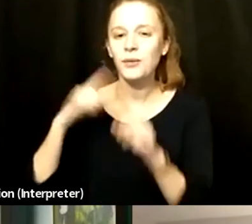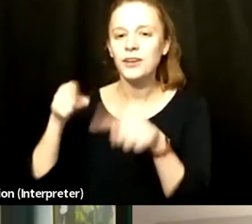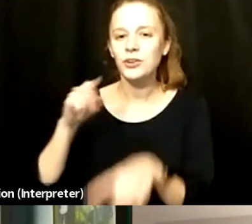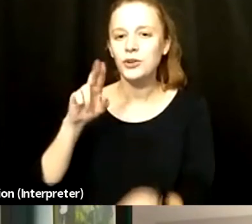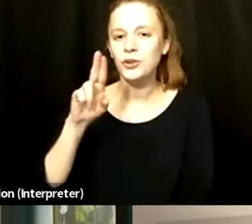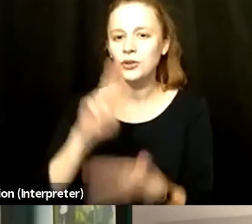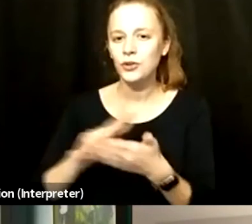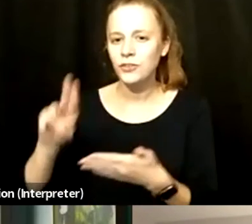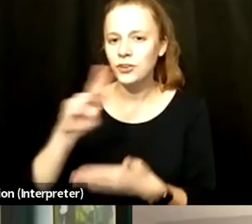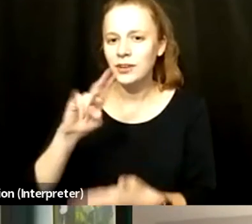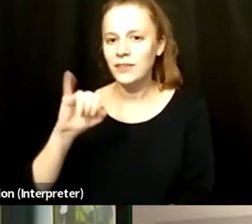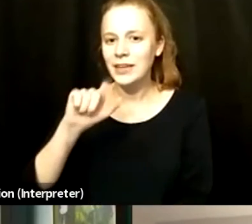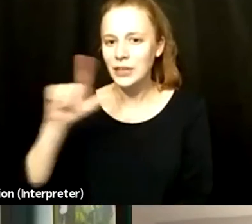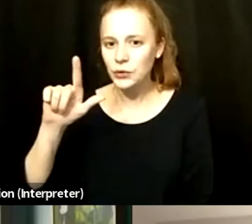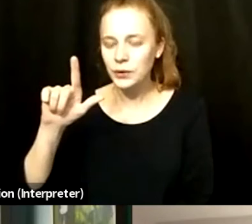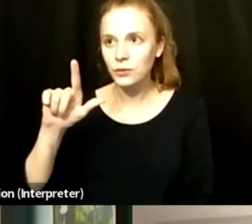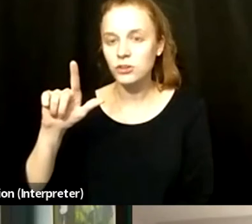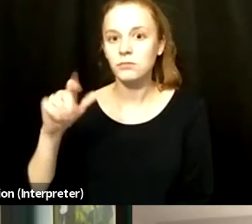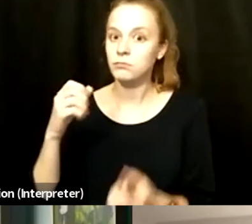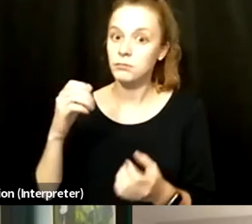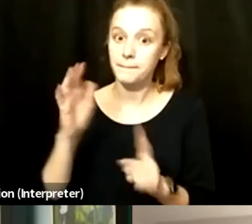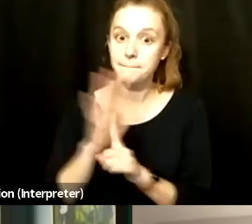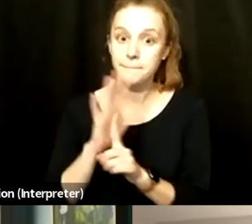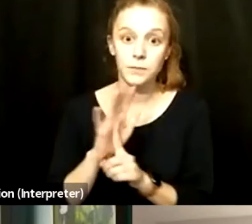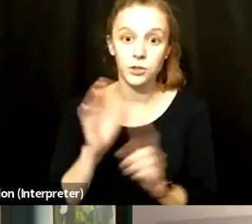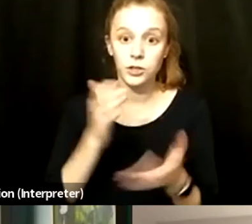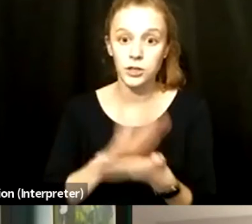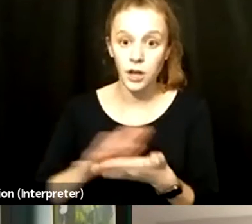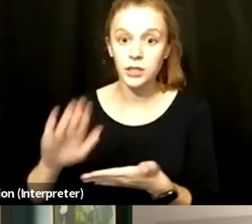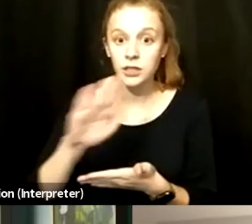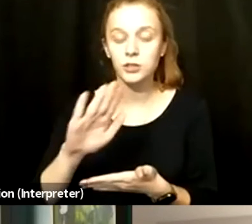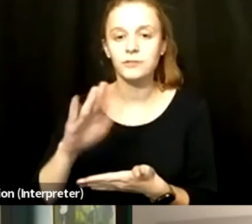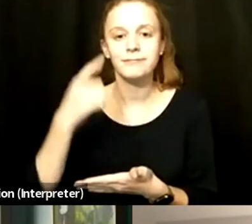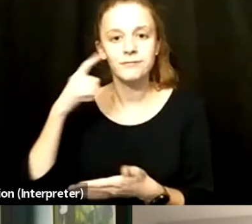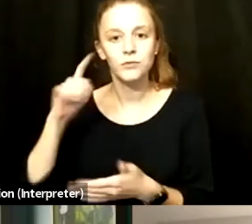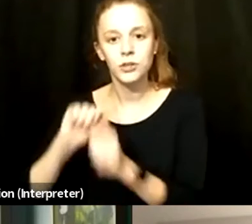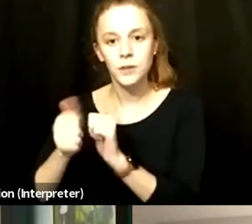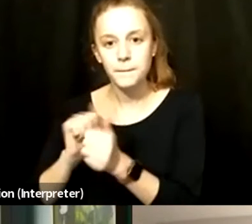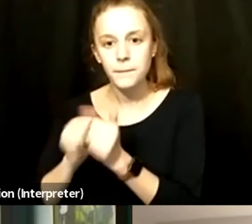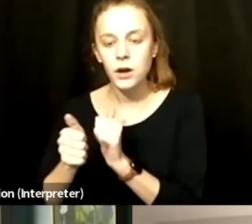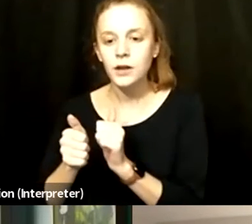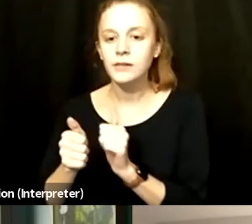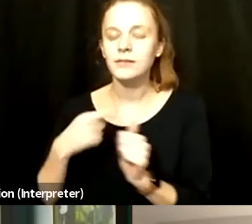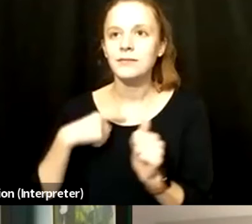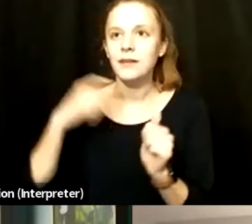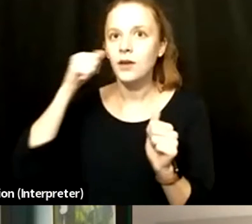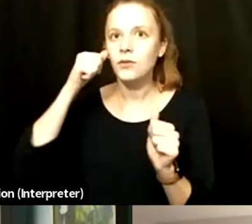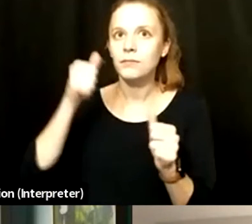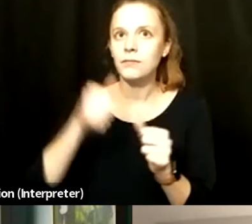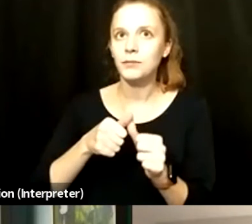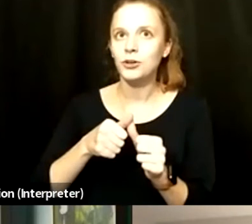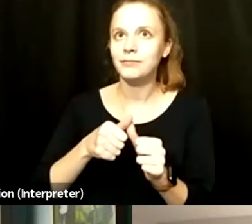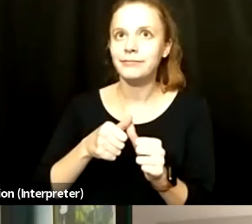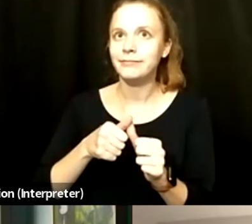which is very well known for its adaptive sports. And I remember deciding not to go